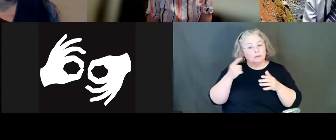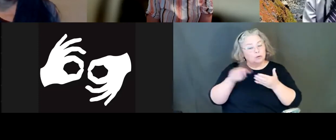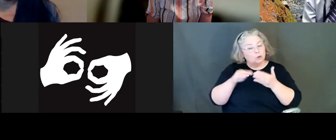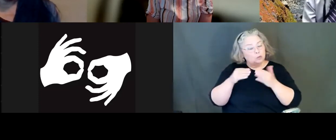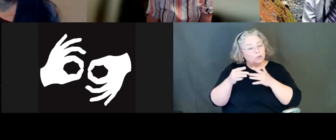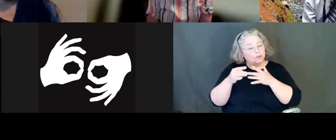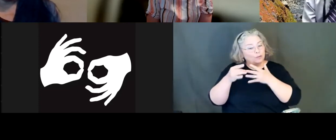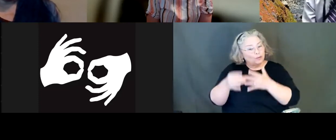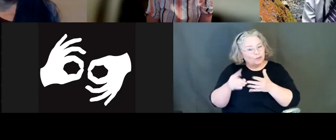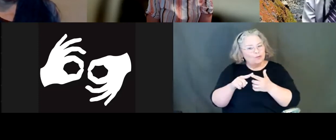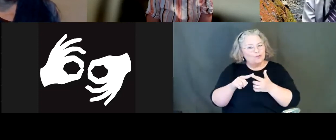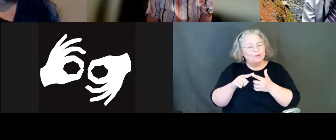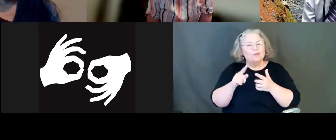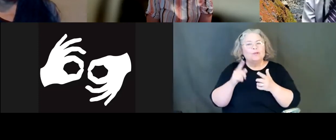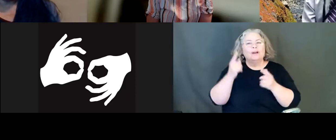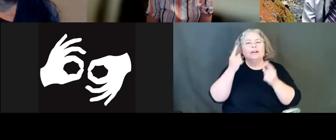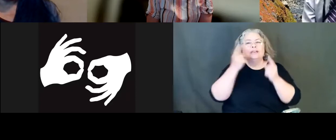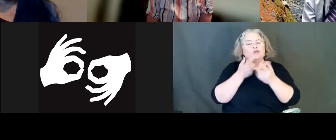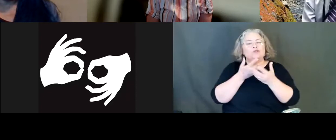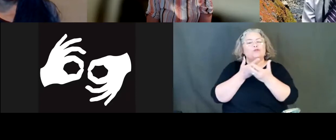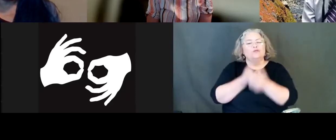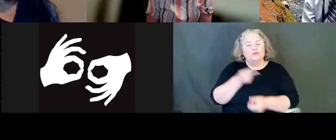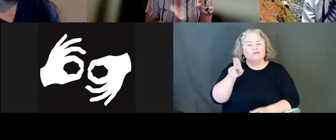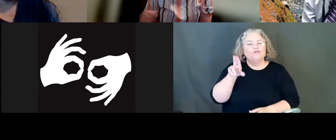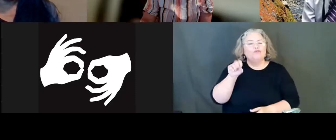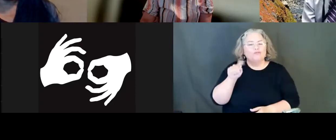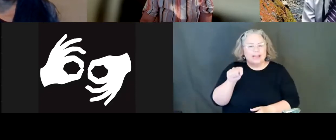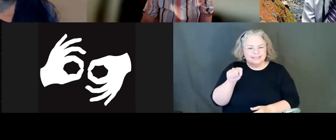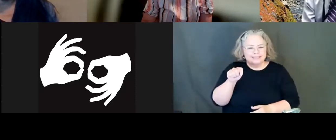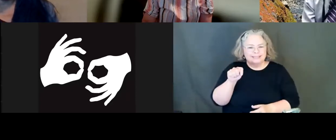some trusted sources of health information.